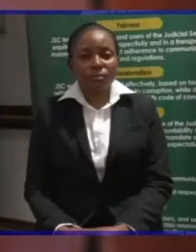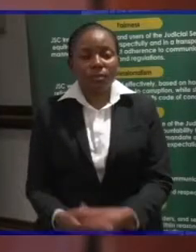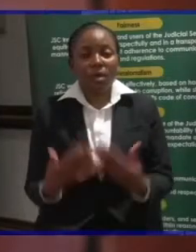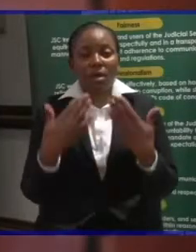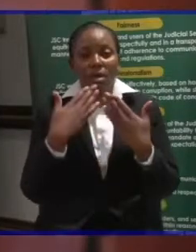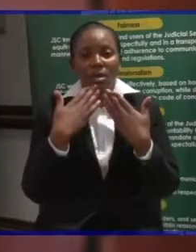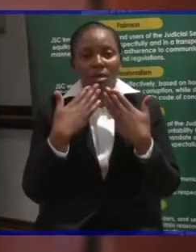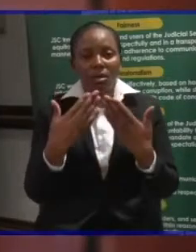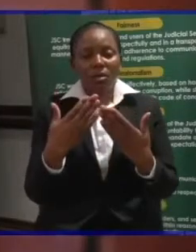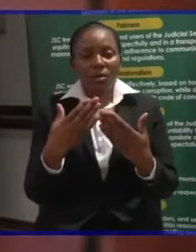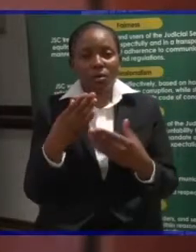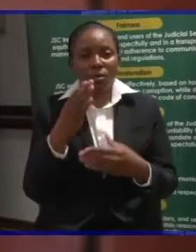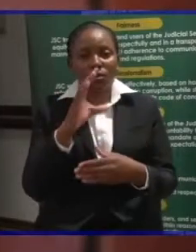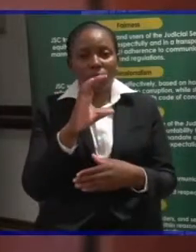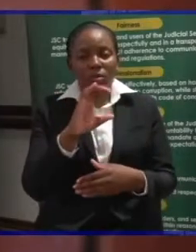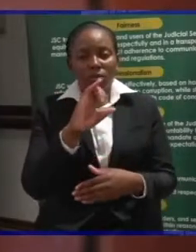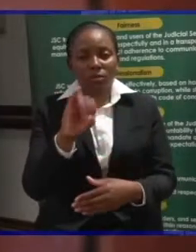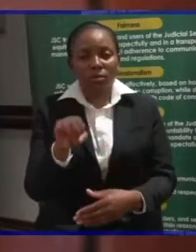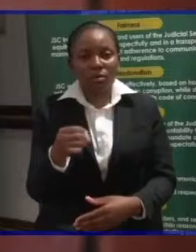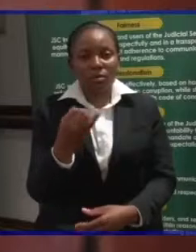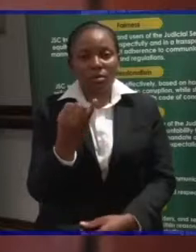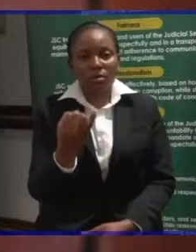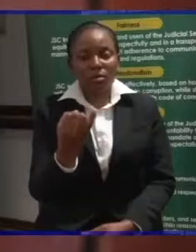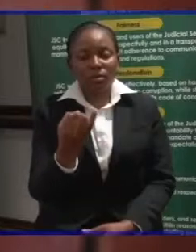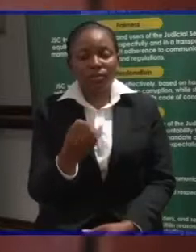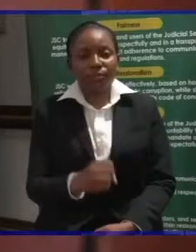Thank you, Chief Justice.